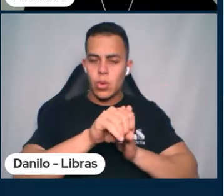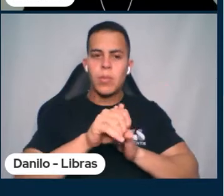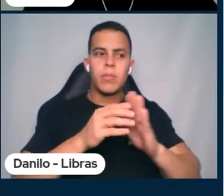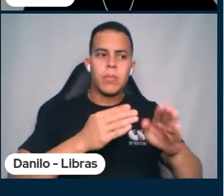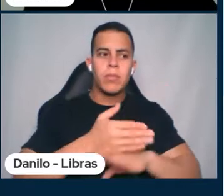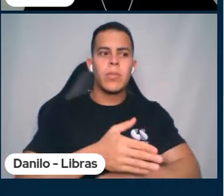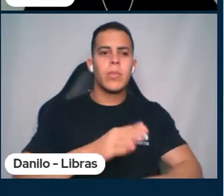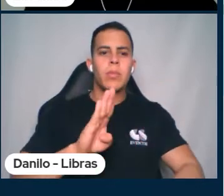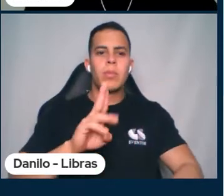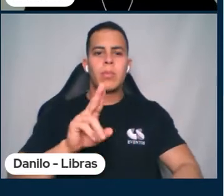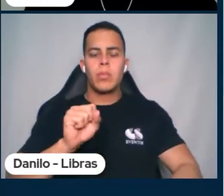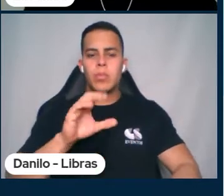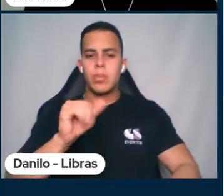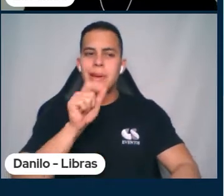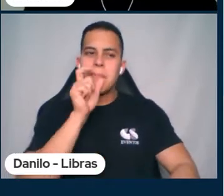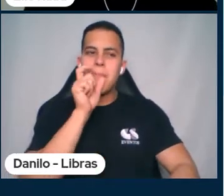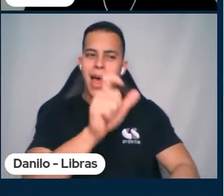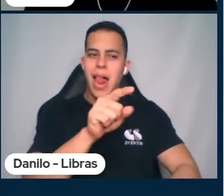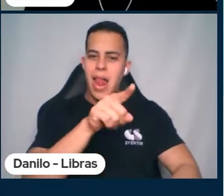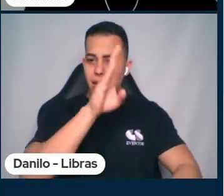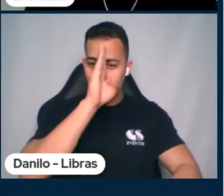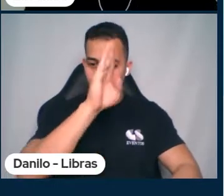show over here